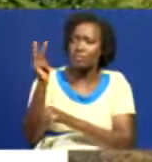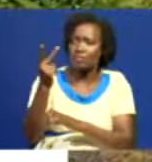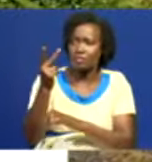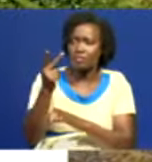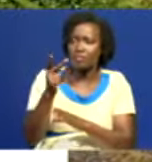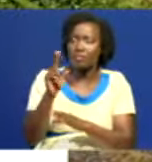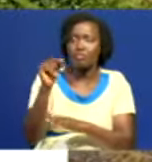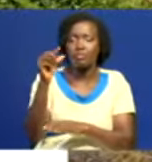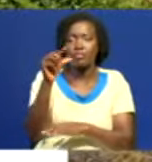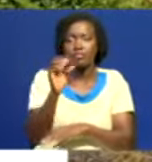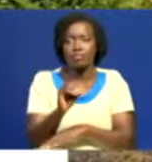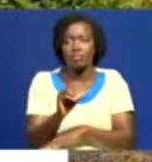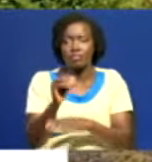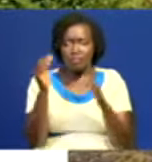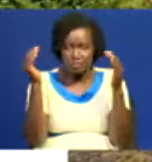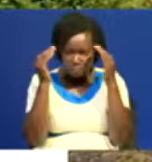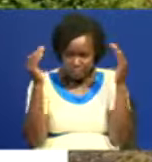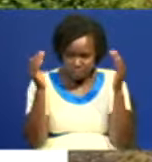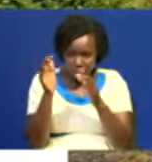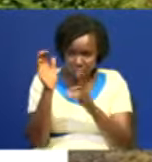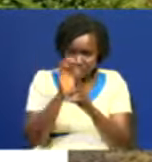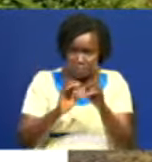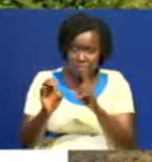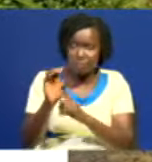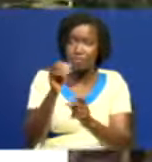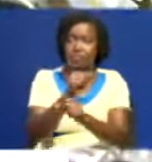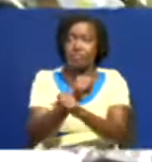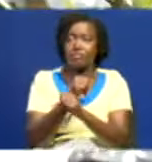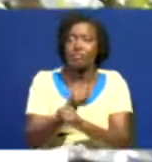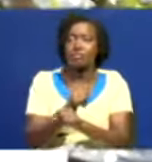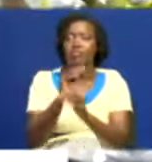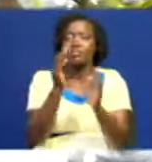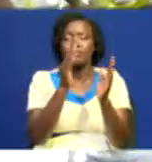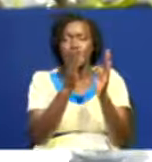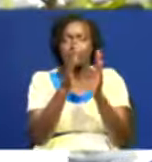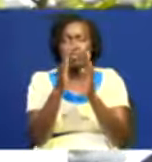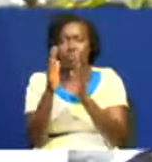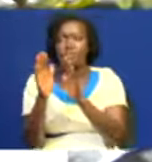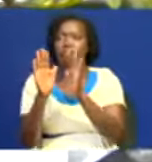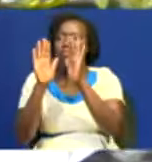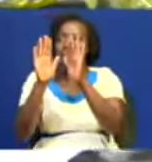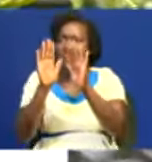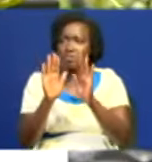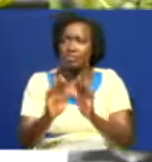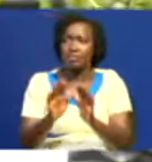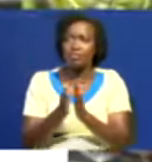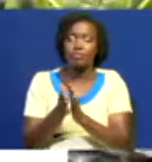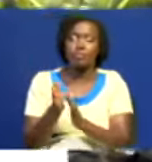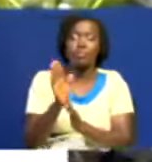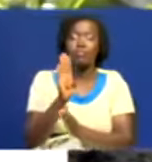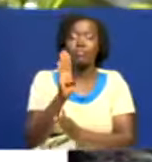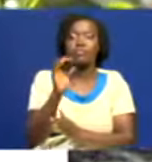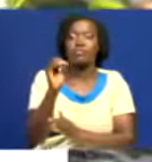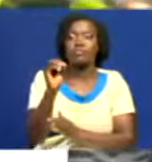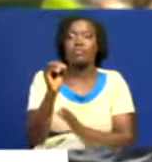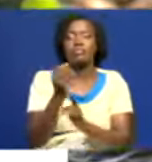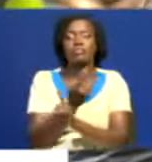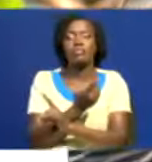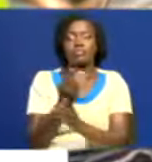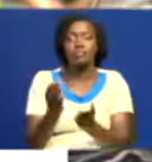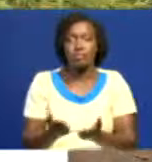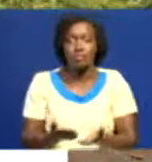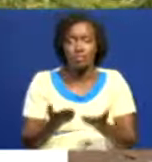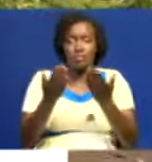non-governmental organization focused on environmental conservation, trees play a key role in restoring biodiversity, improving